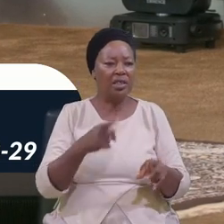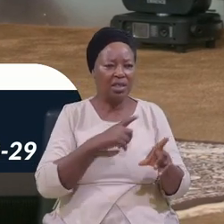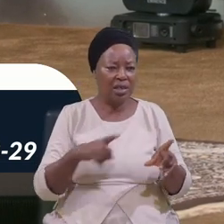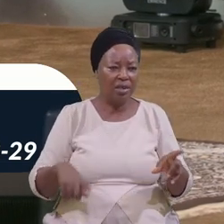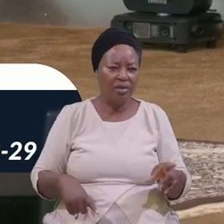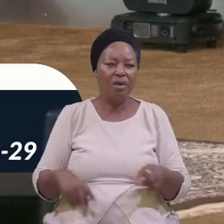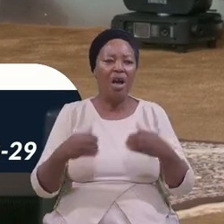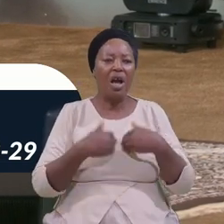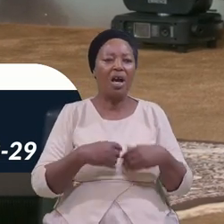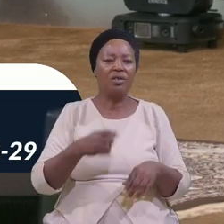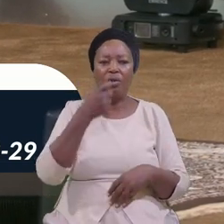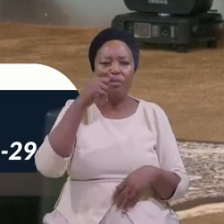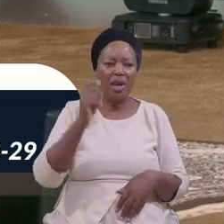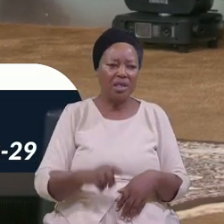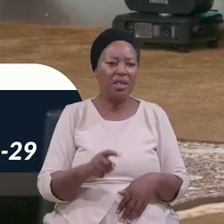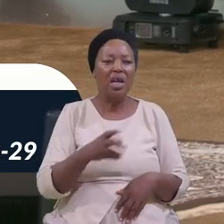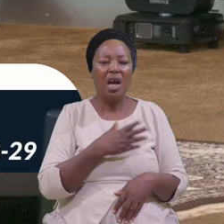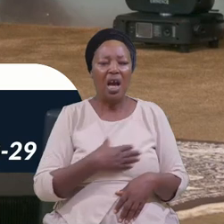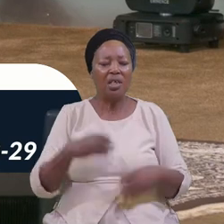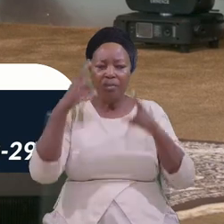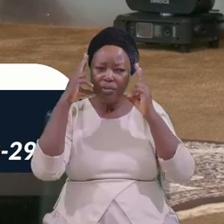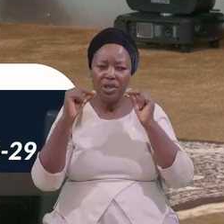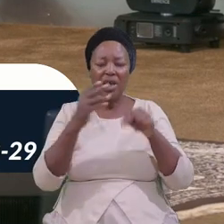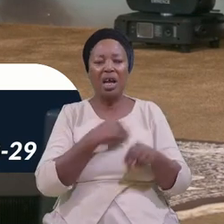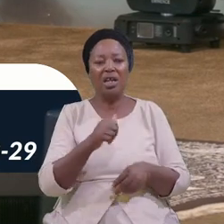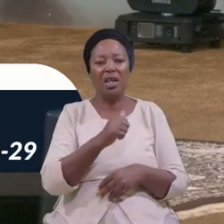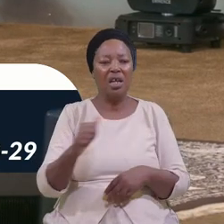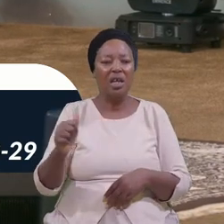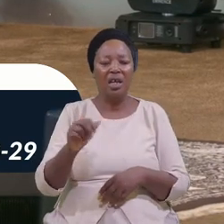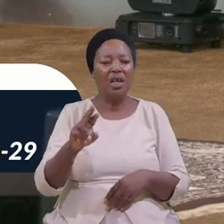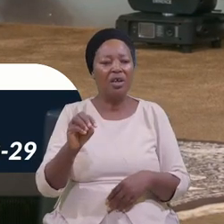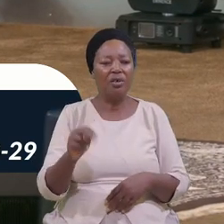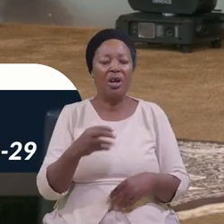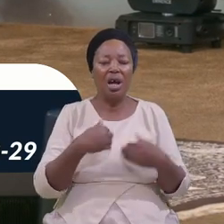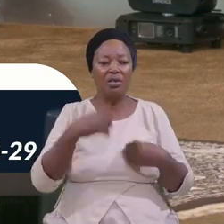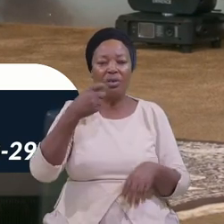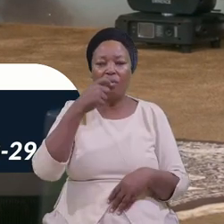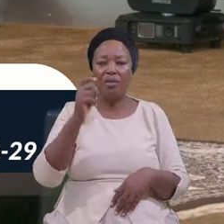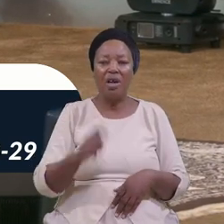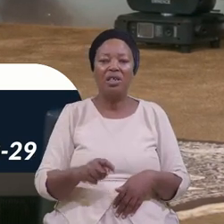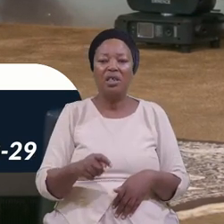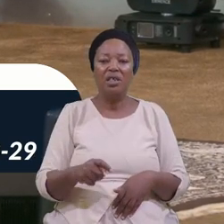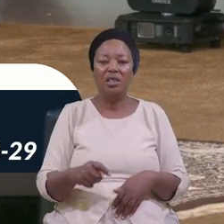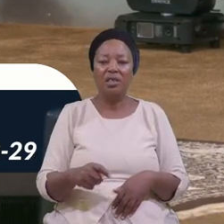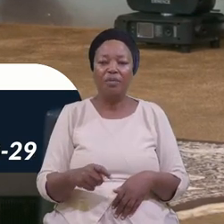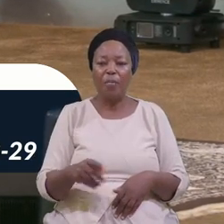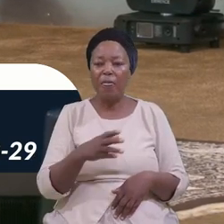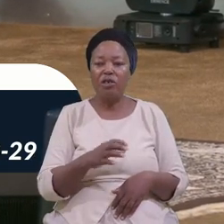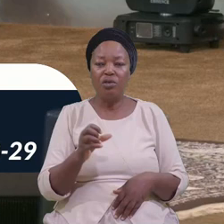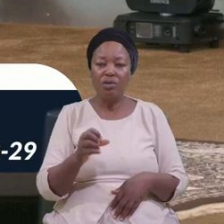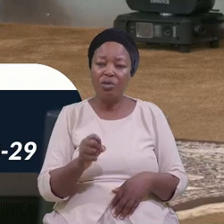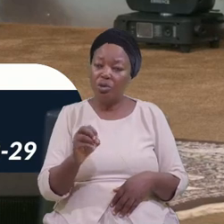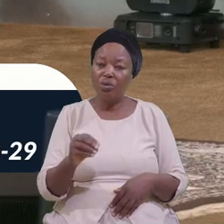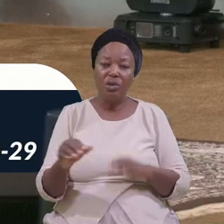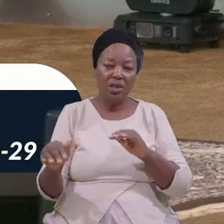Lord had commanded. And Moses and Aaron, as commanded Moses and Aaron, so did